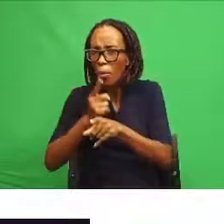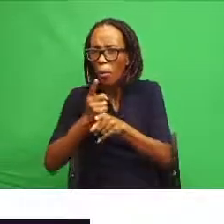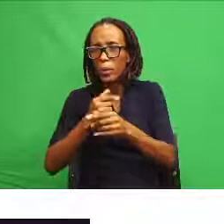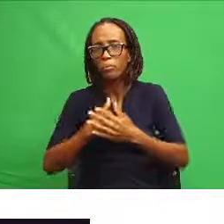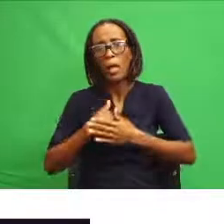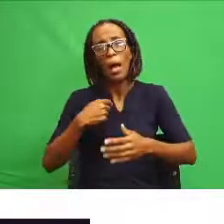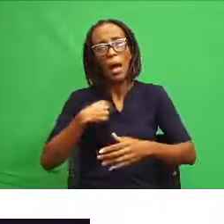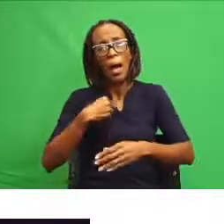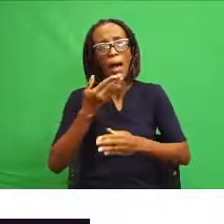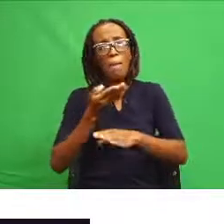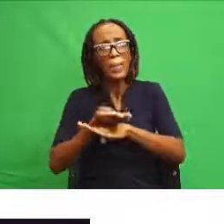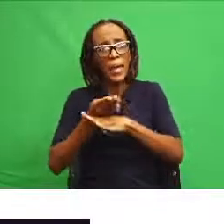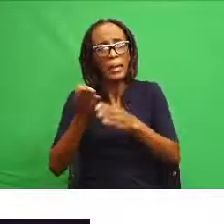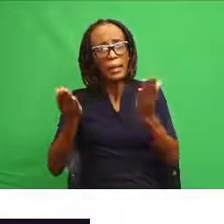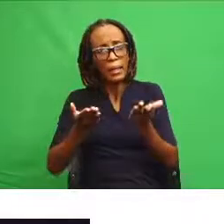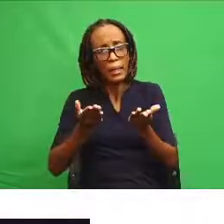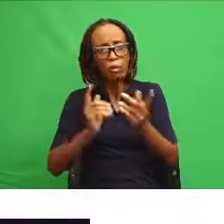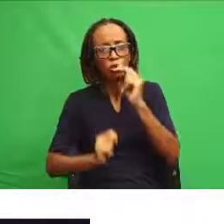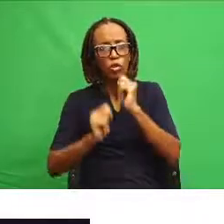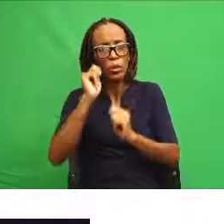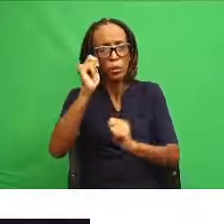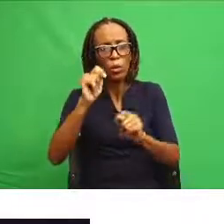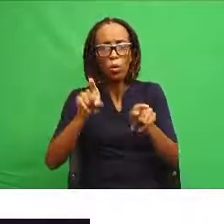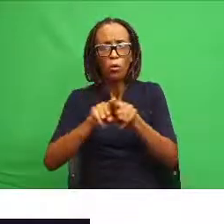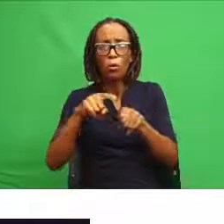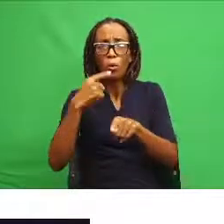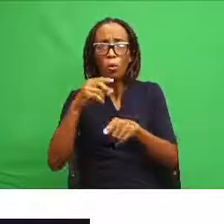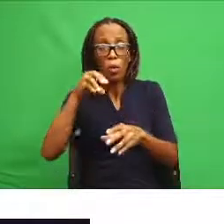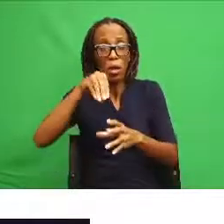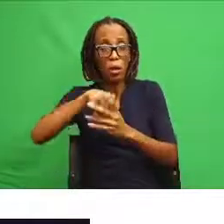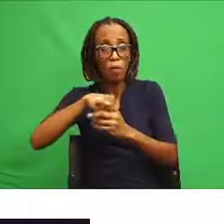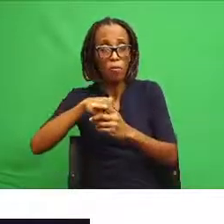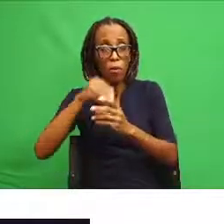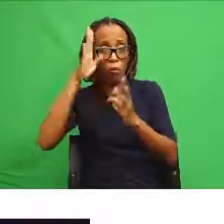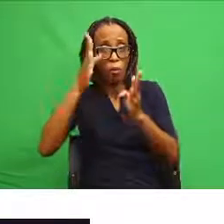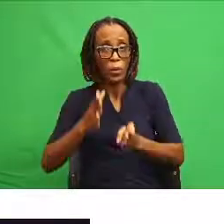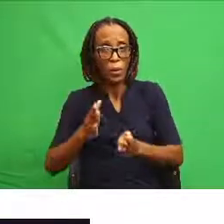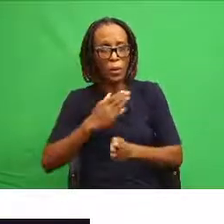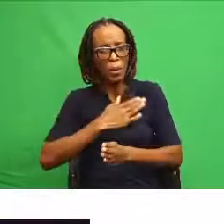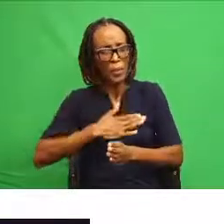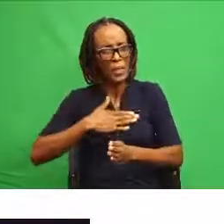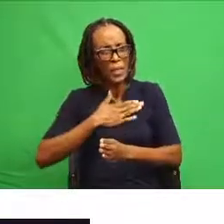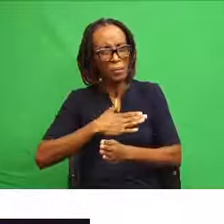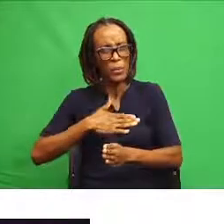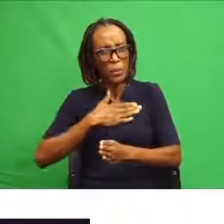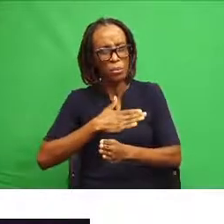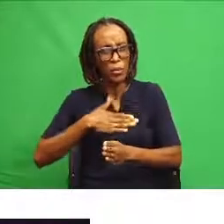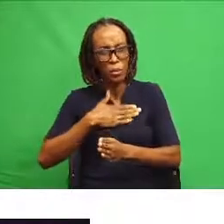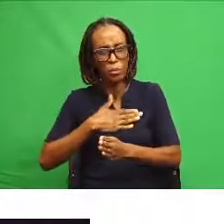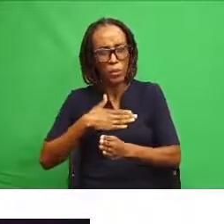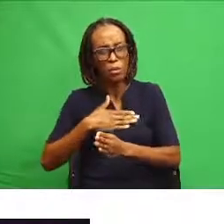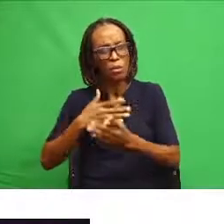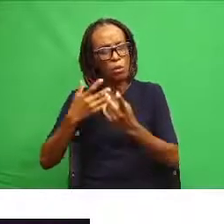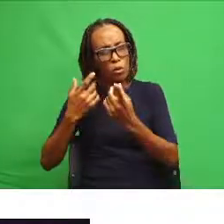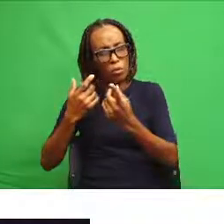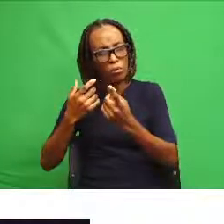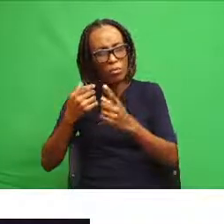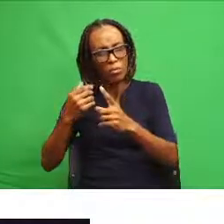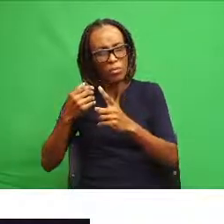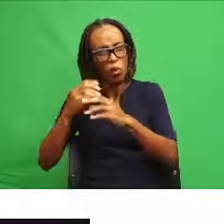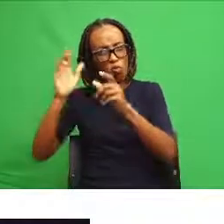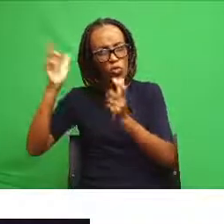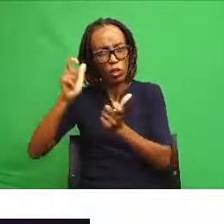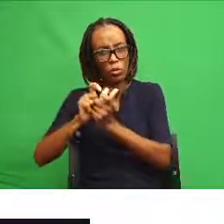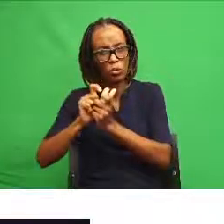the national community to continue to partner with us in the battle against elder abuse in Trinidad and Tobago.